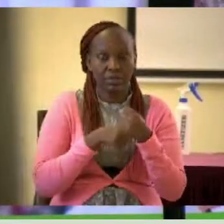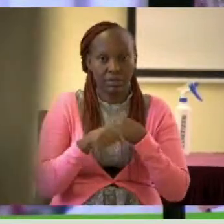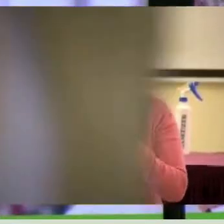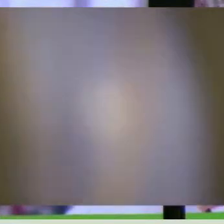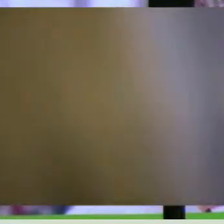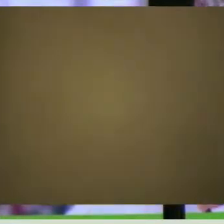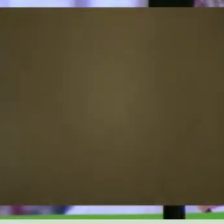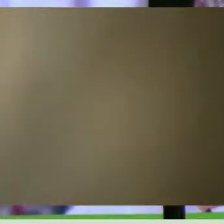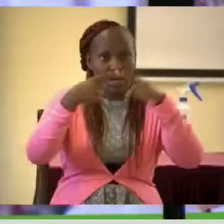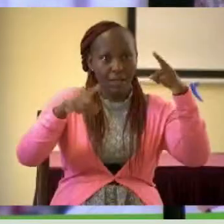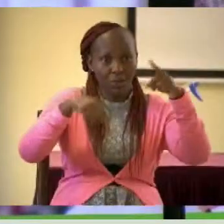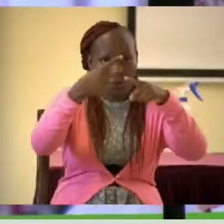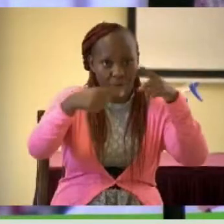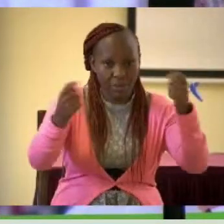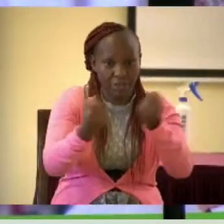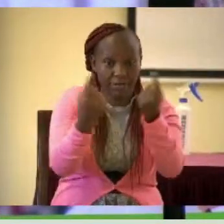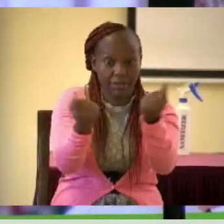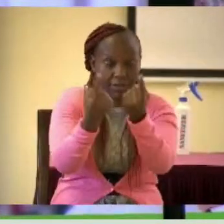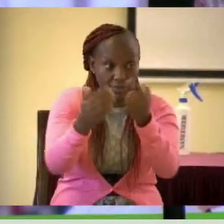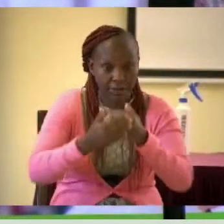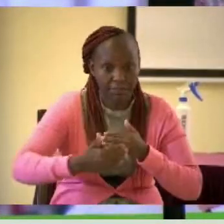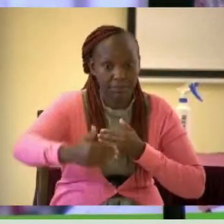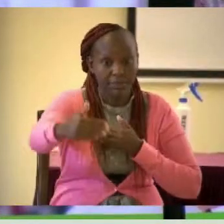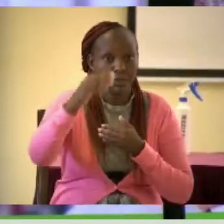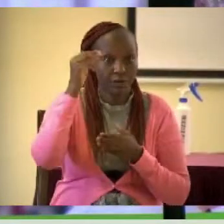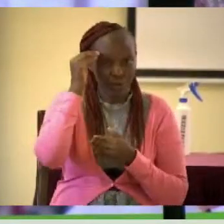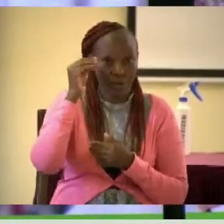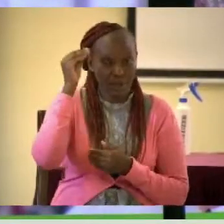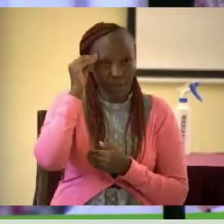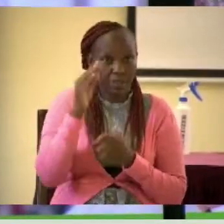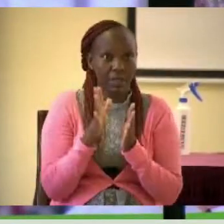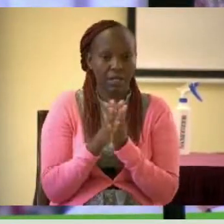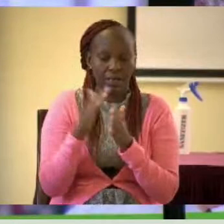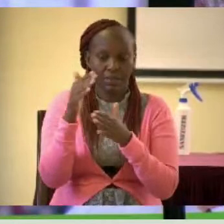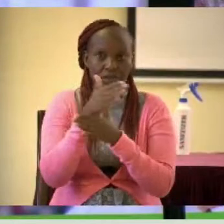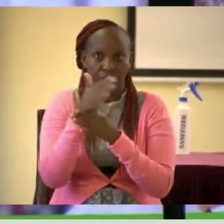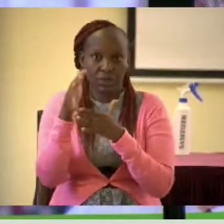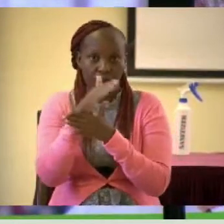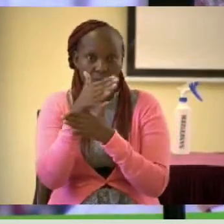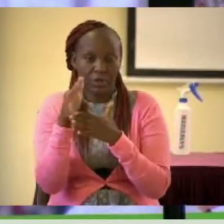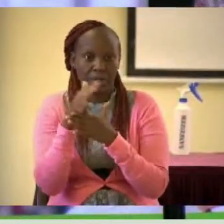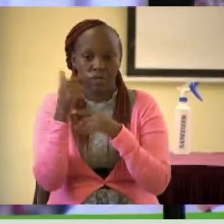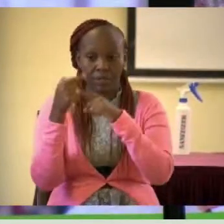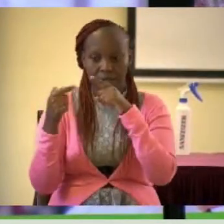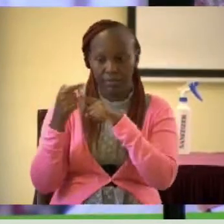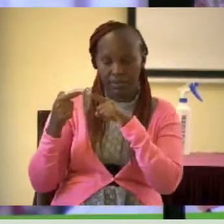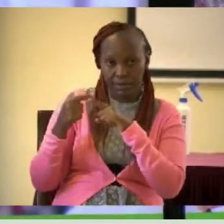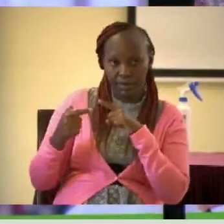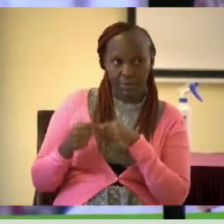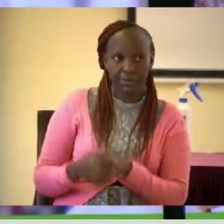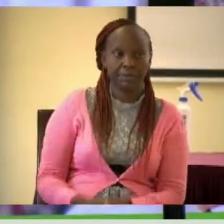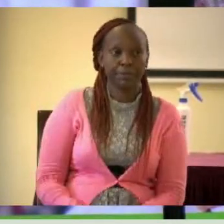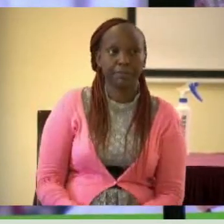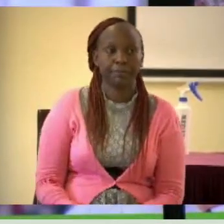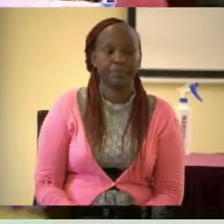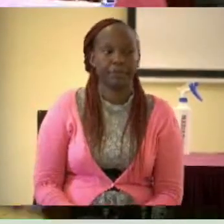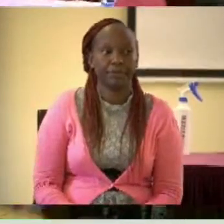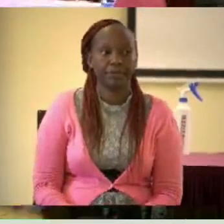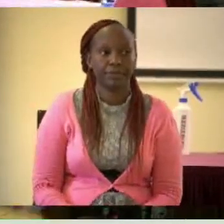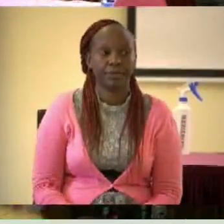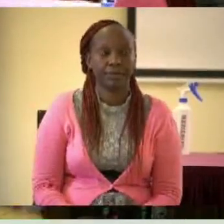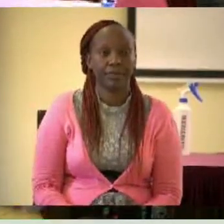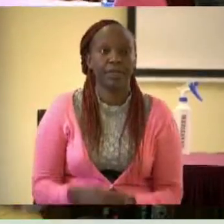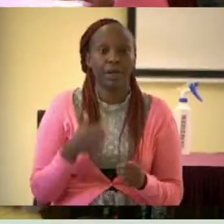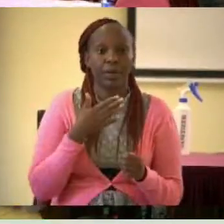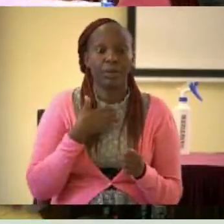an annual event for learning and sharing experiences. I want